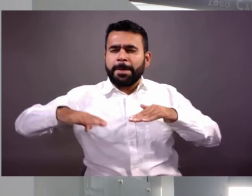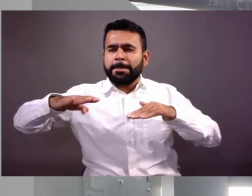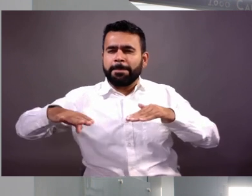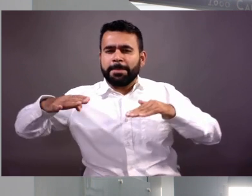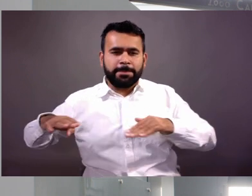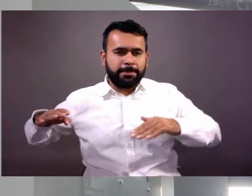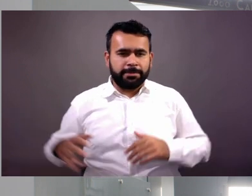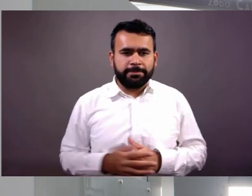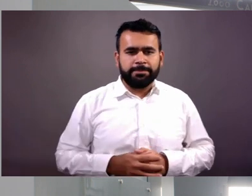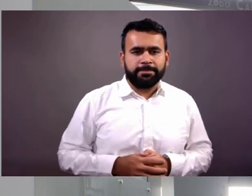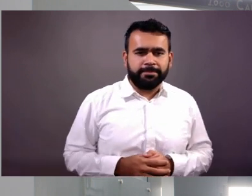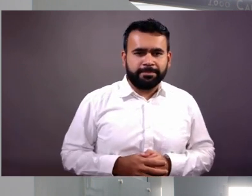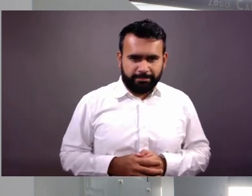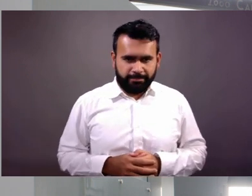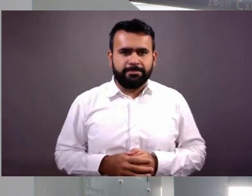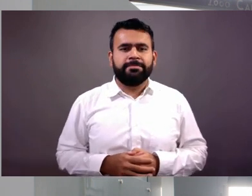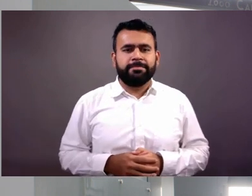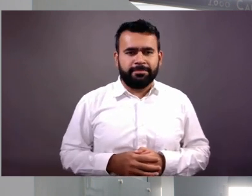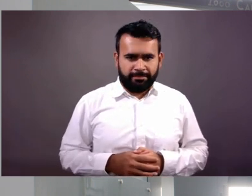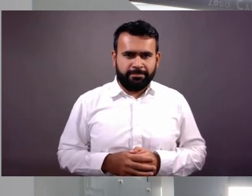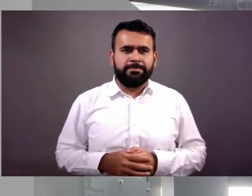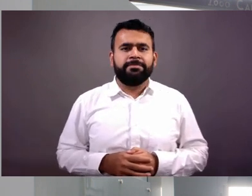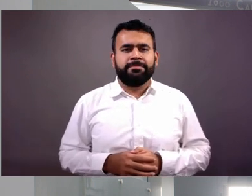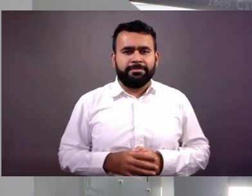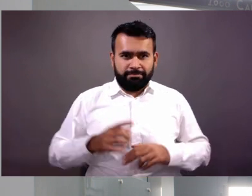Five, 6, to the tempo.